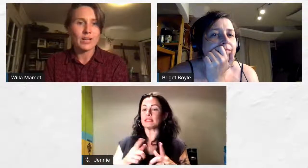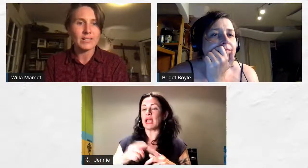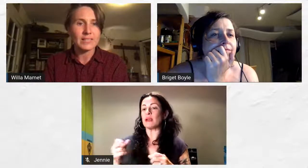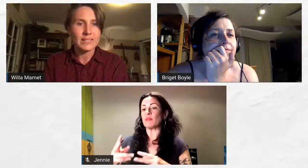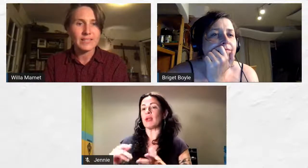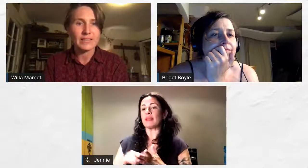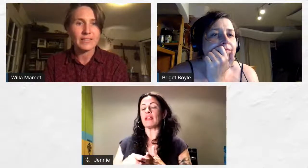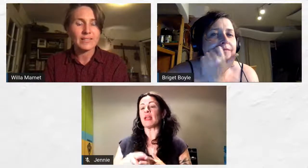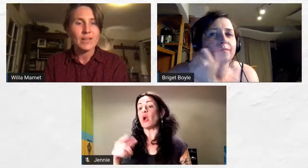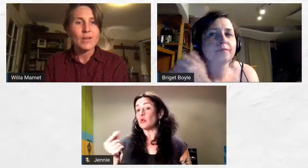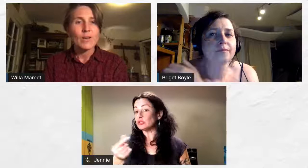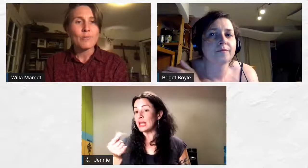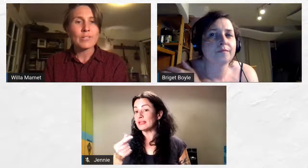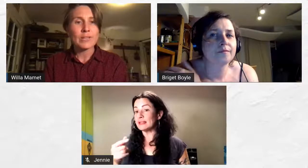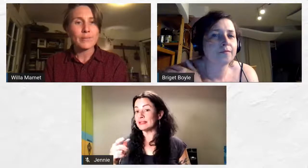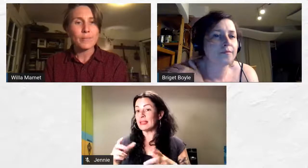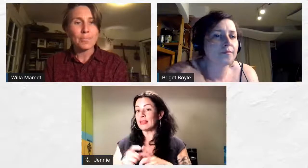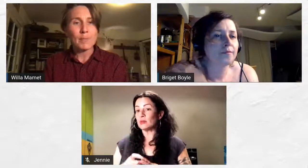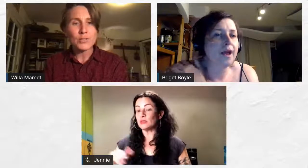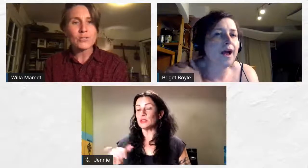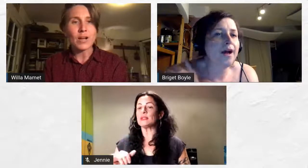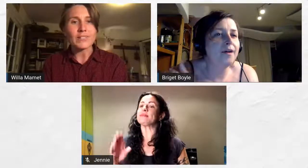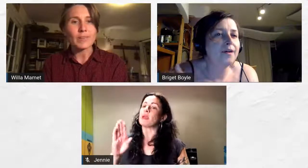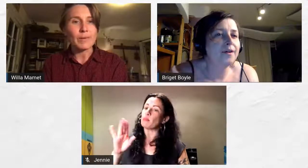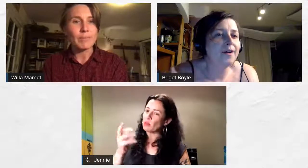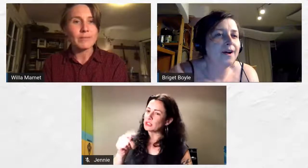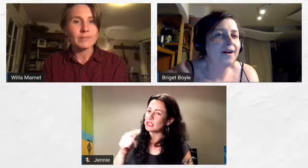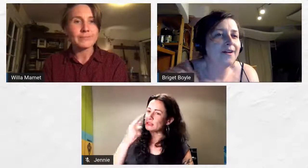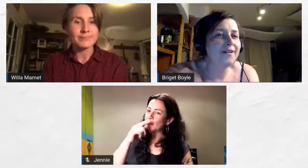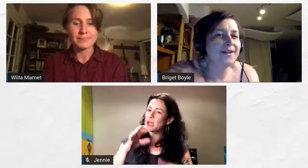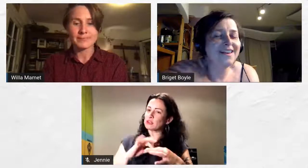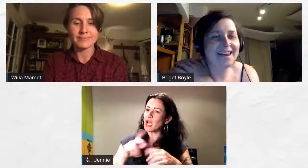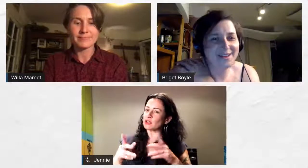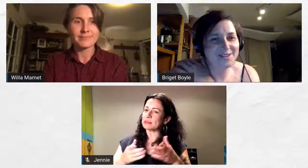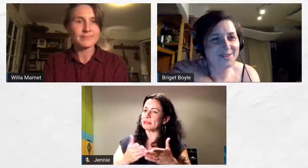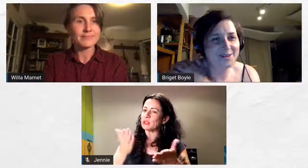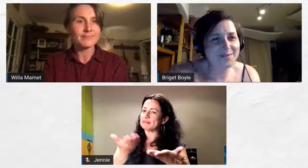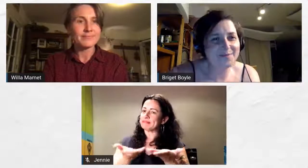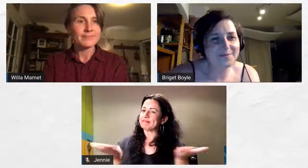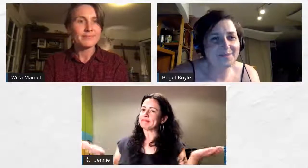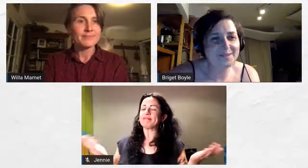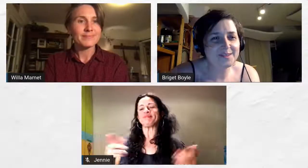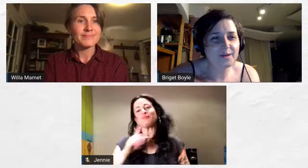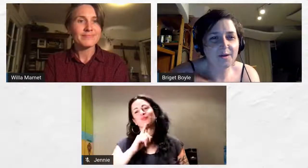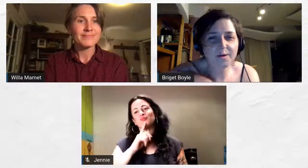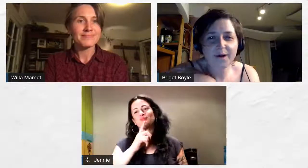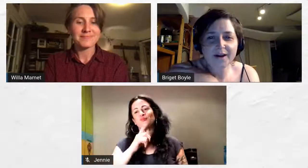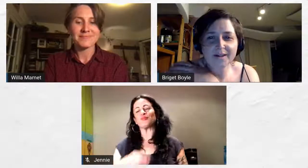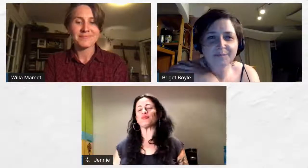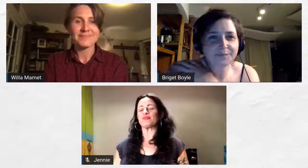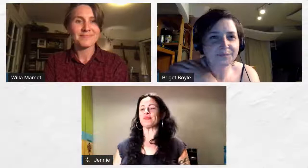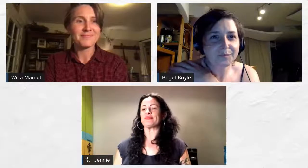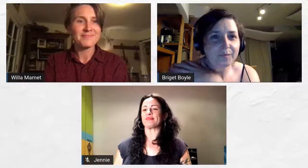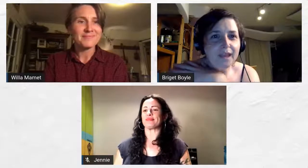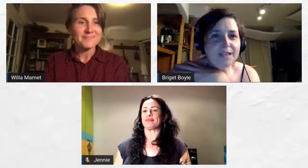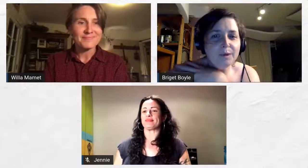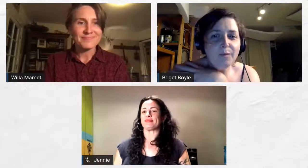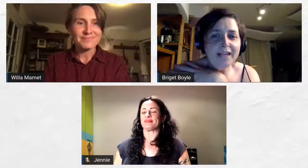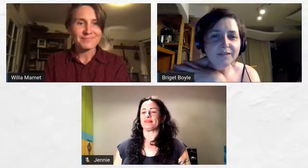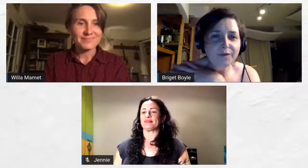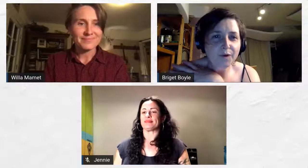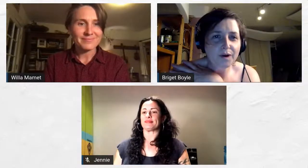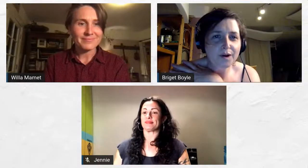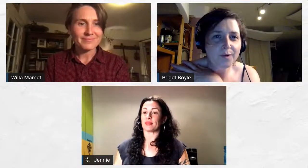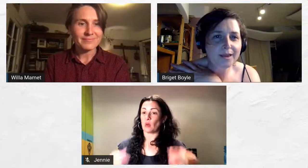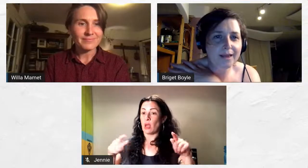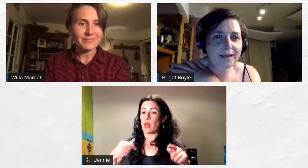Oh, Genesis needs to get lyrics. Bridget, would you talk to the people? Yeah, sure. So, as we